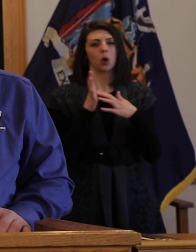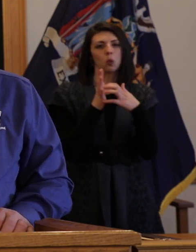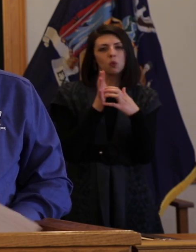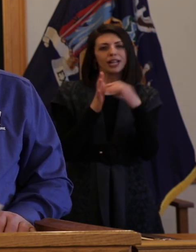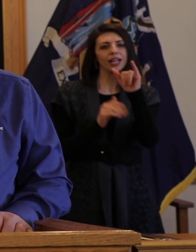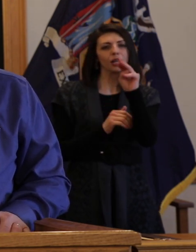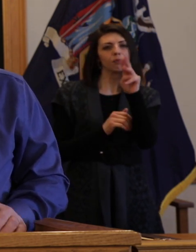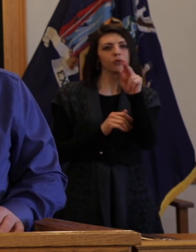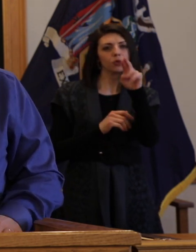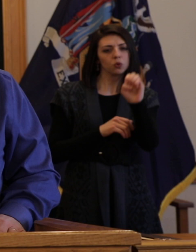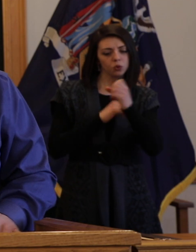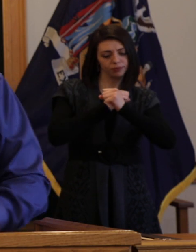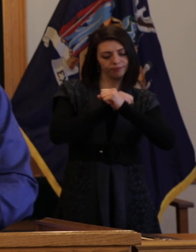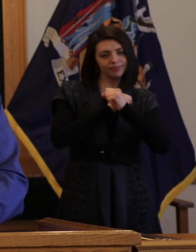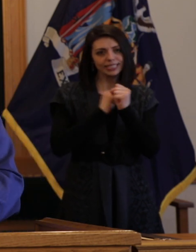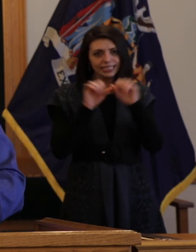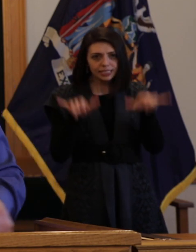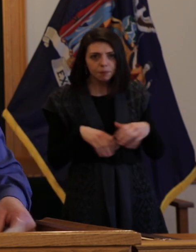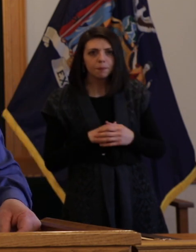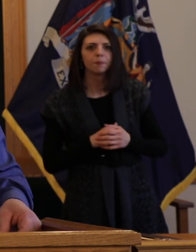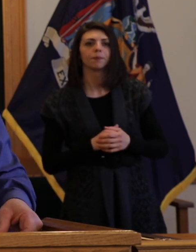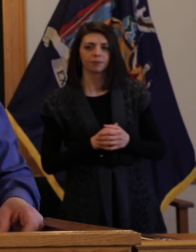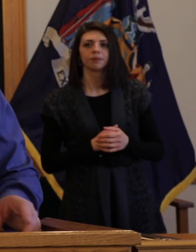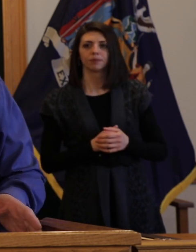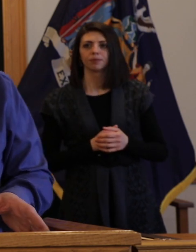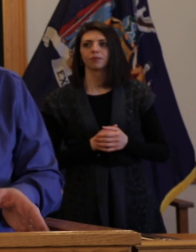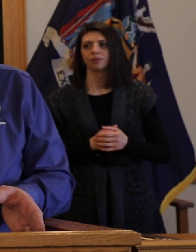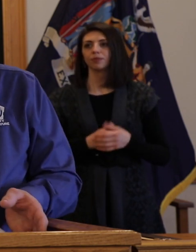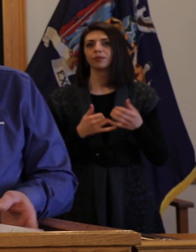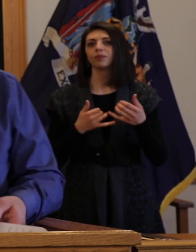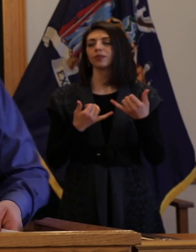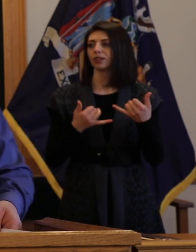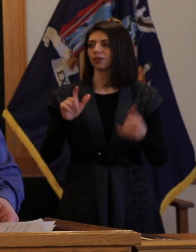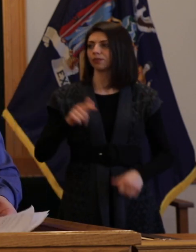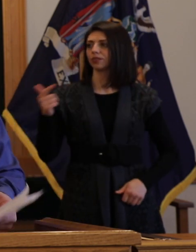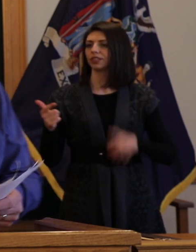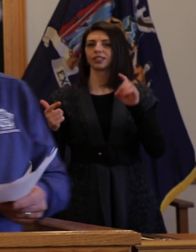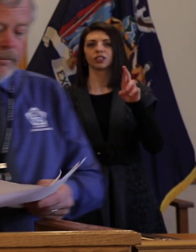medical conditions. At this time, I would turn it over to Dr. Christina Lipke.